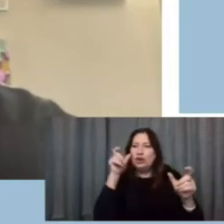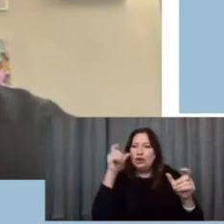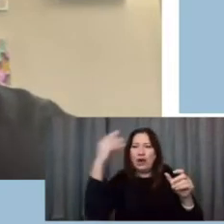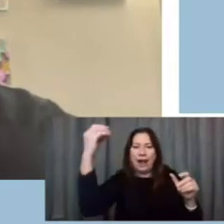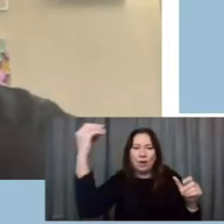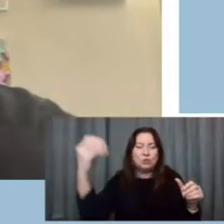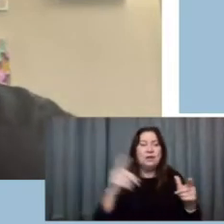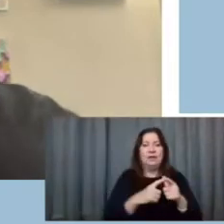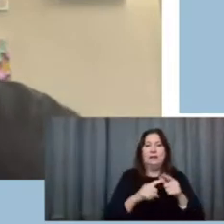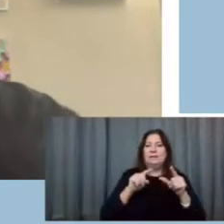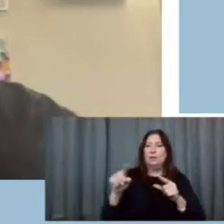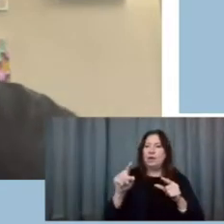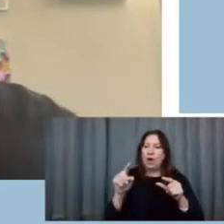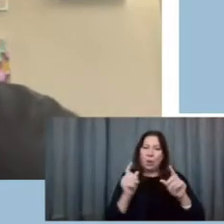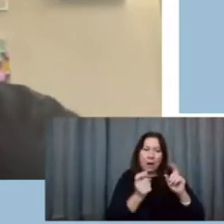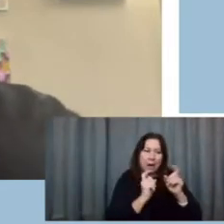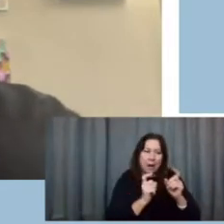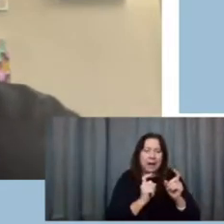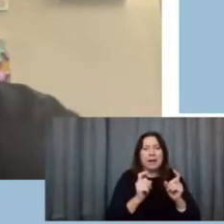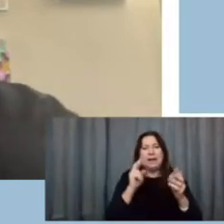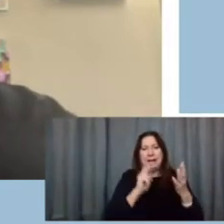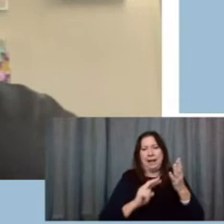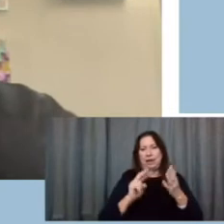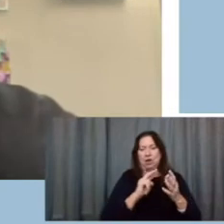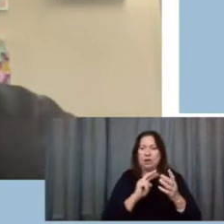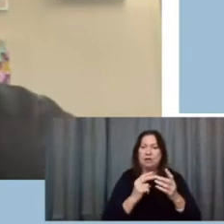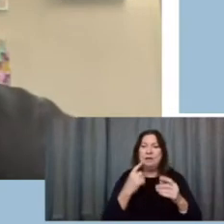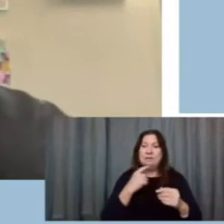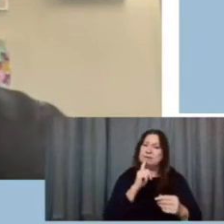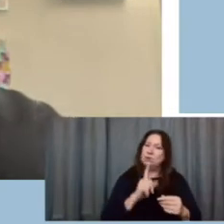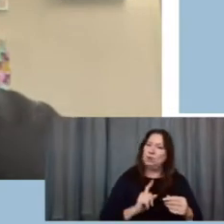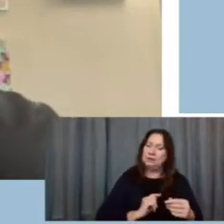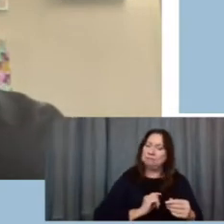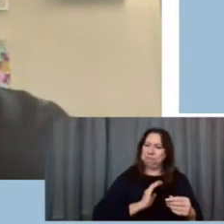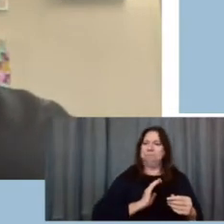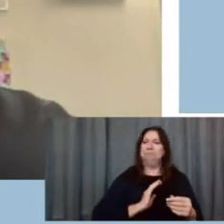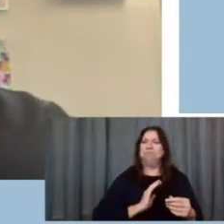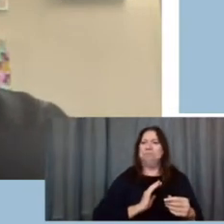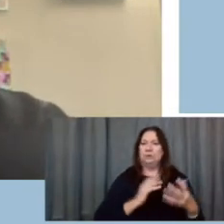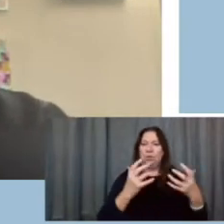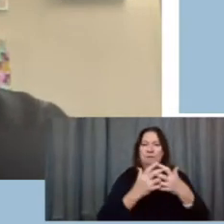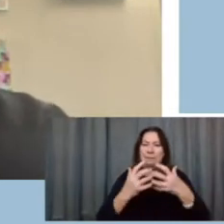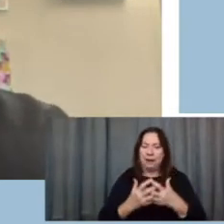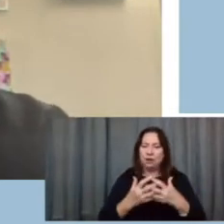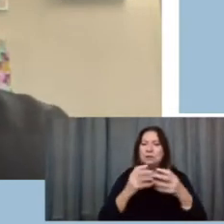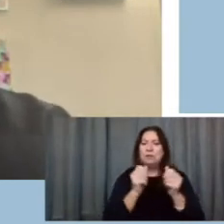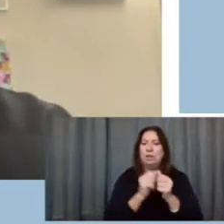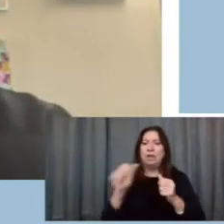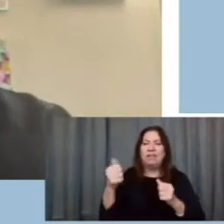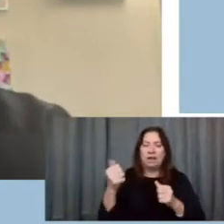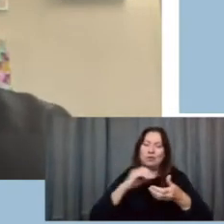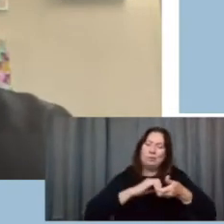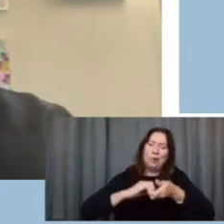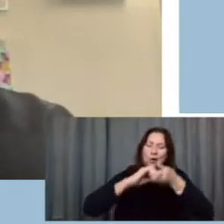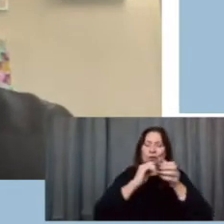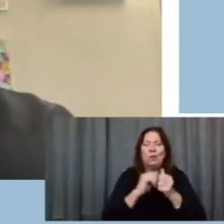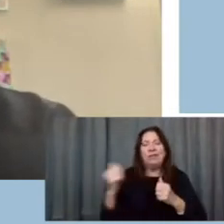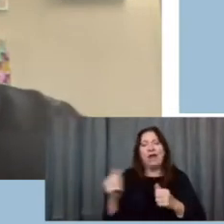go in and we interpret that. And that has been really rich. I think we've paired that with, other traditional methods